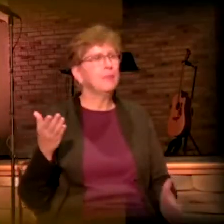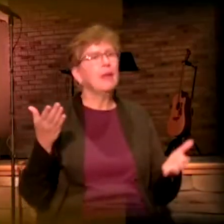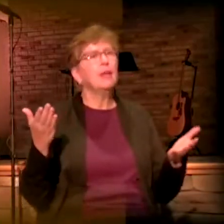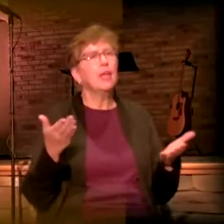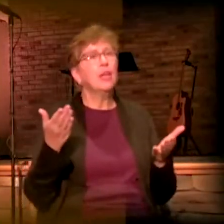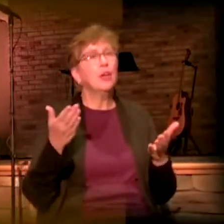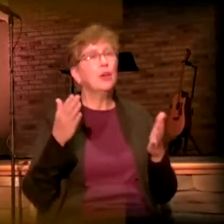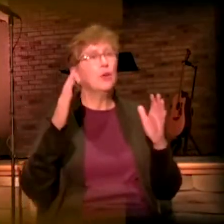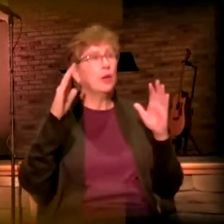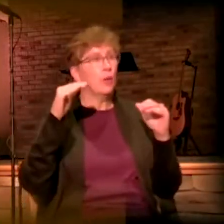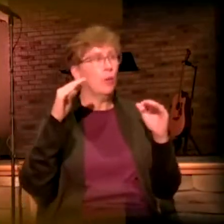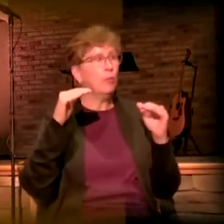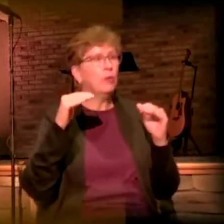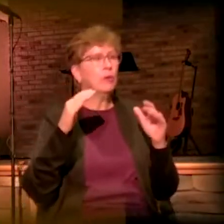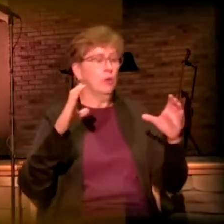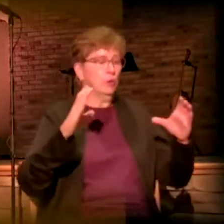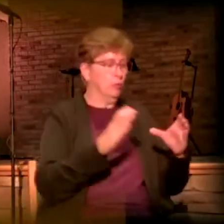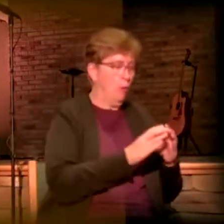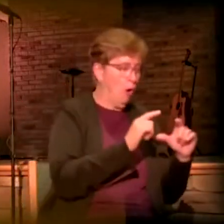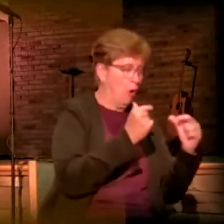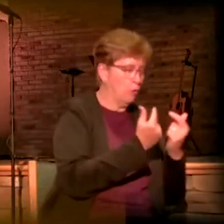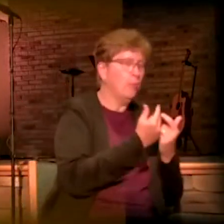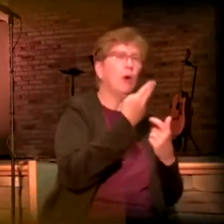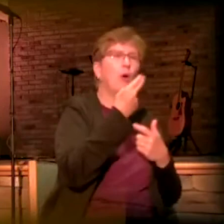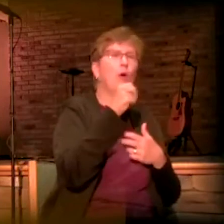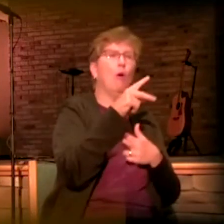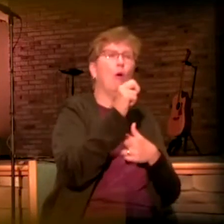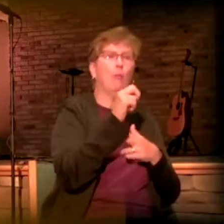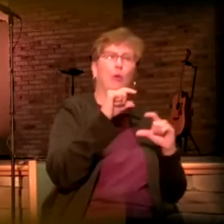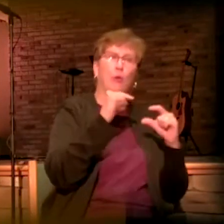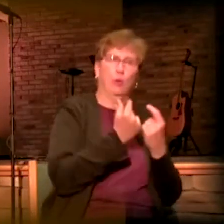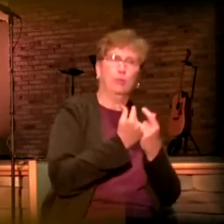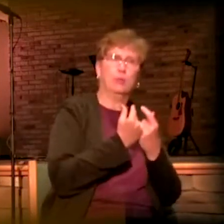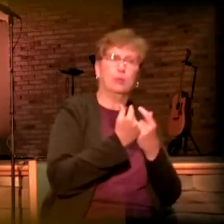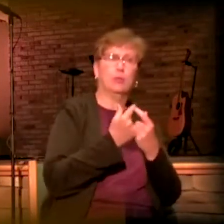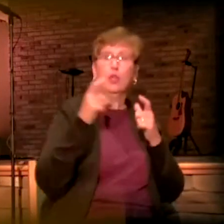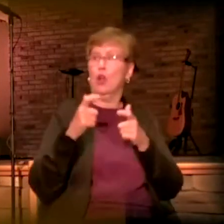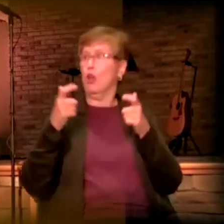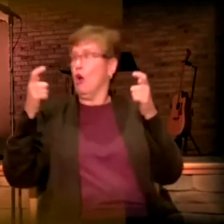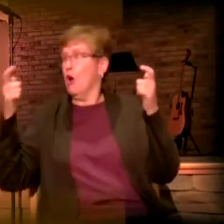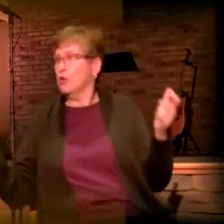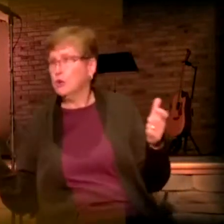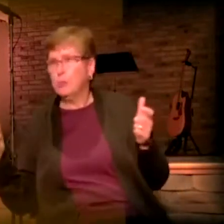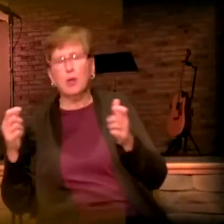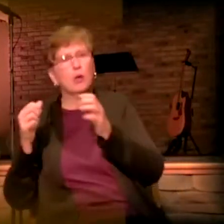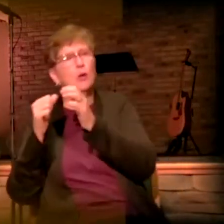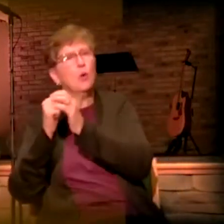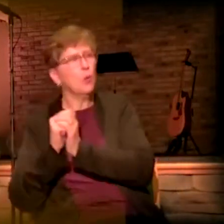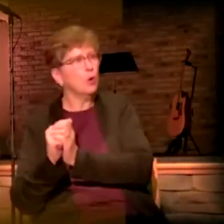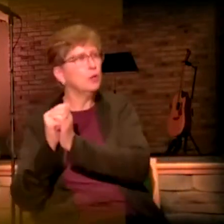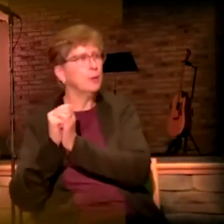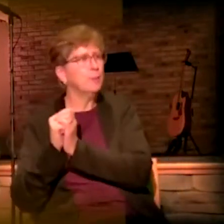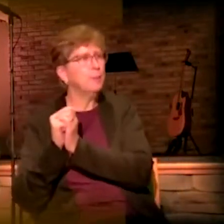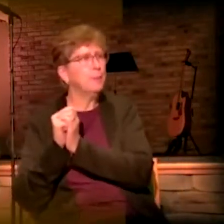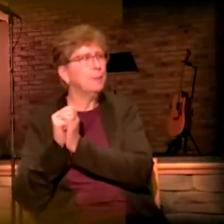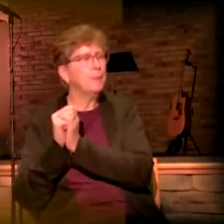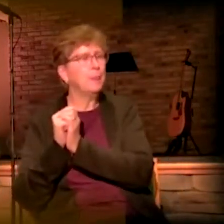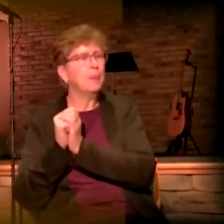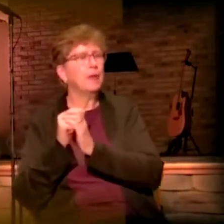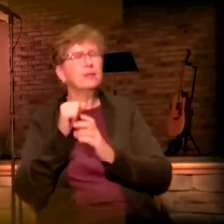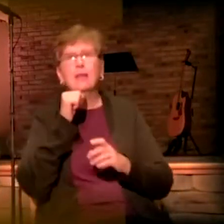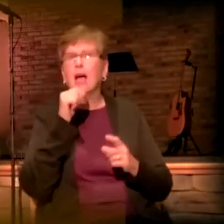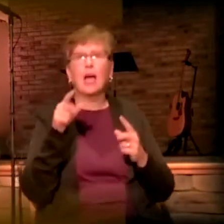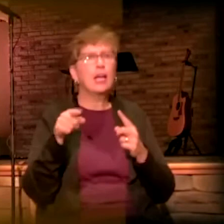group we call Hope Groups. The larger group, we call it worship. And again, when it comes to these two, it's not an either